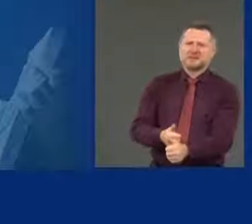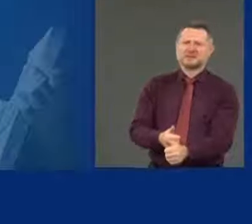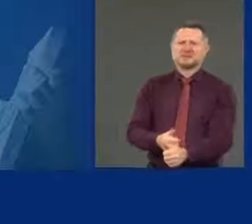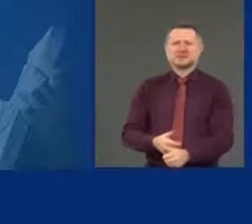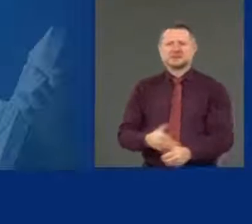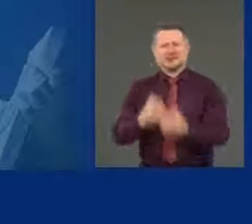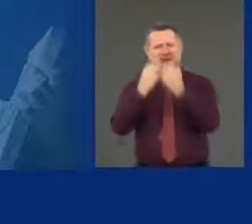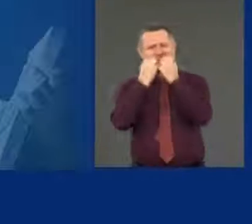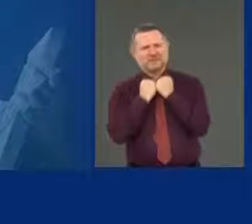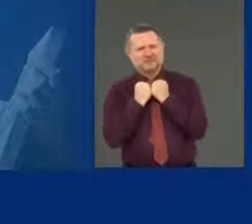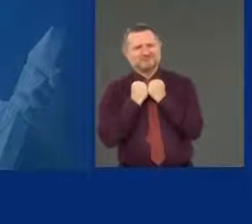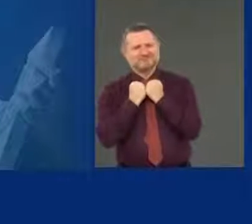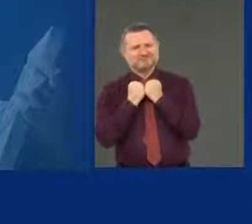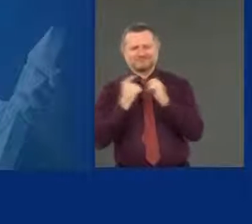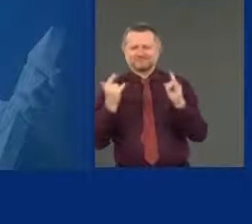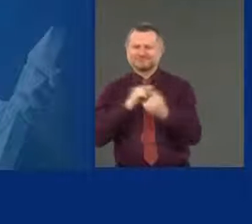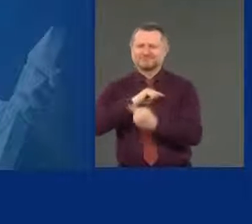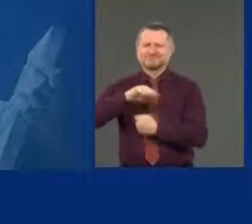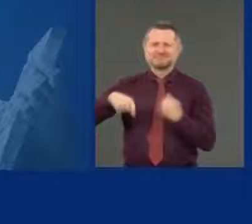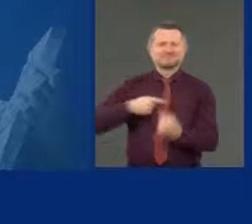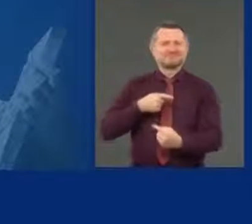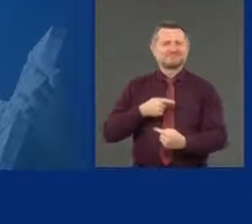and loving at the end of the day.